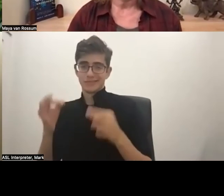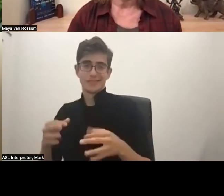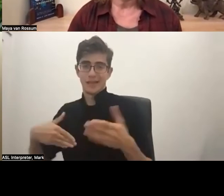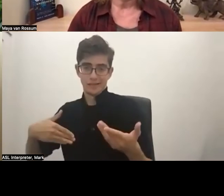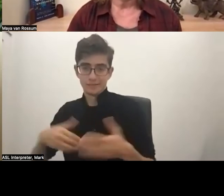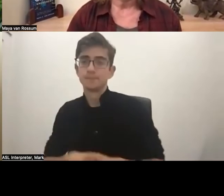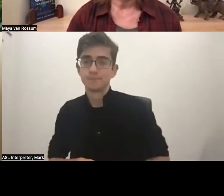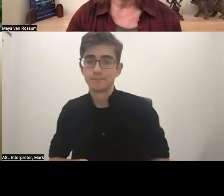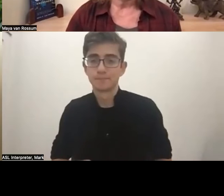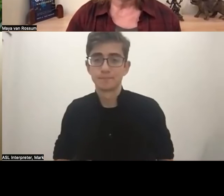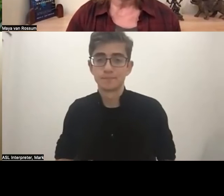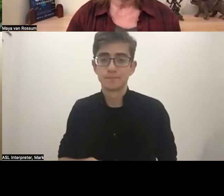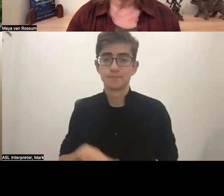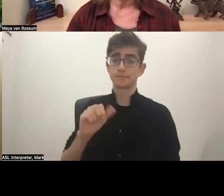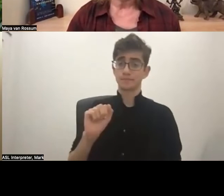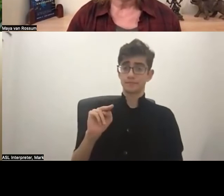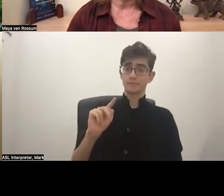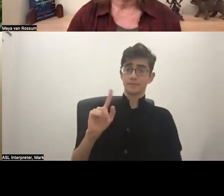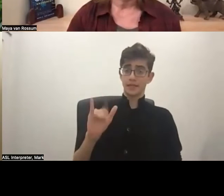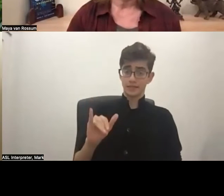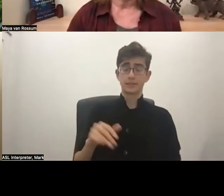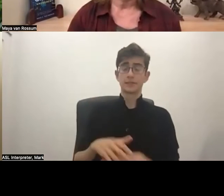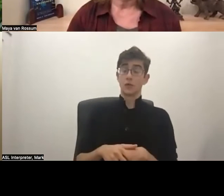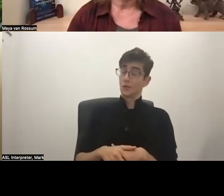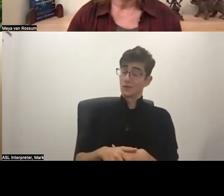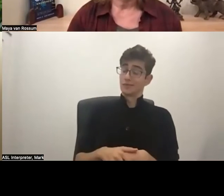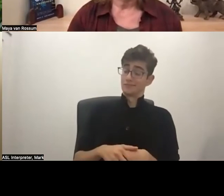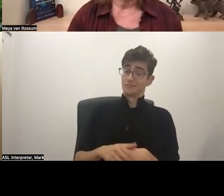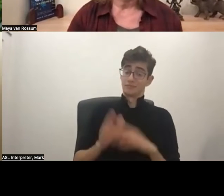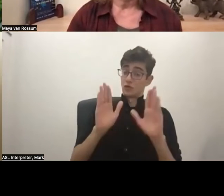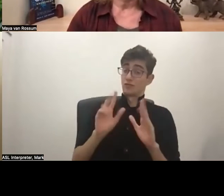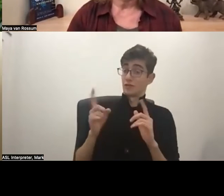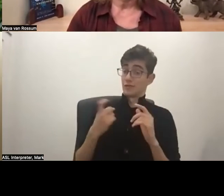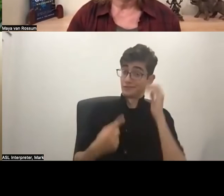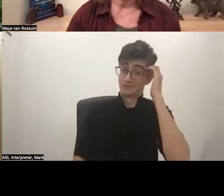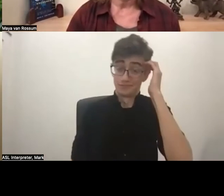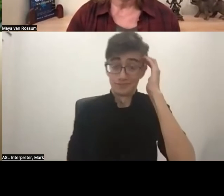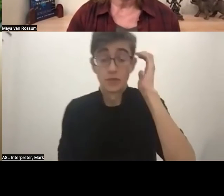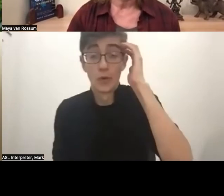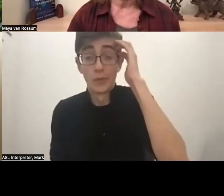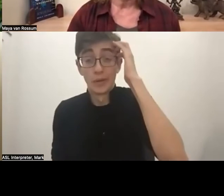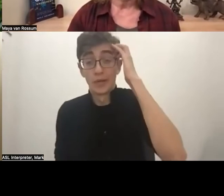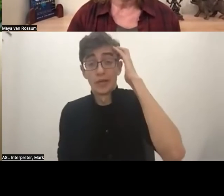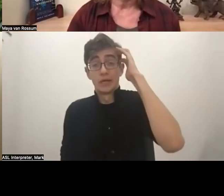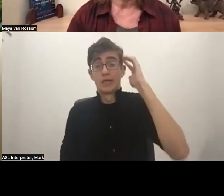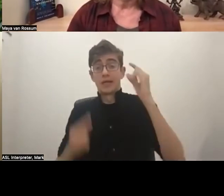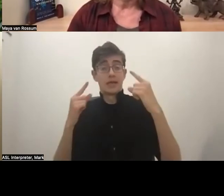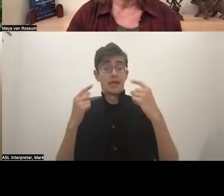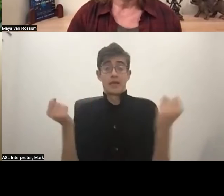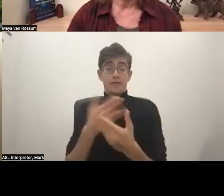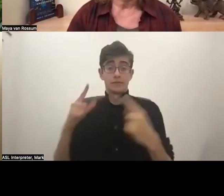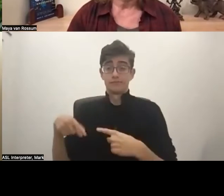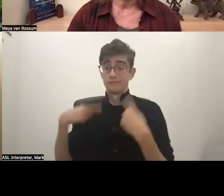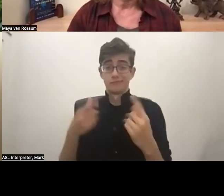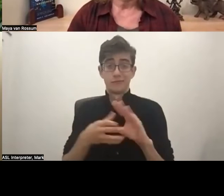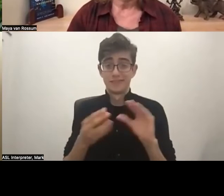Yeah, I mean, I think it's a great question, and to everything that's been stated in this discussion so far, I mean,